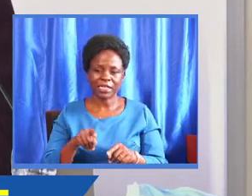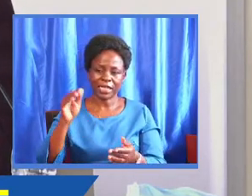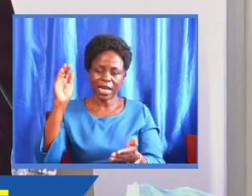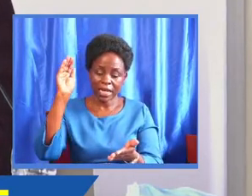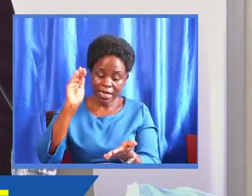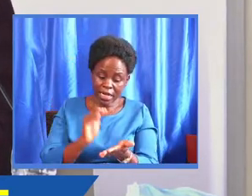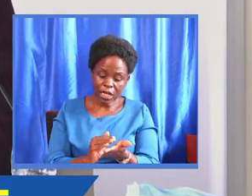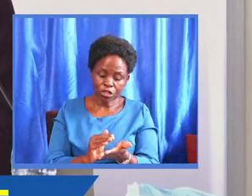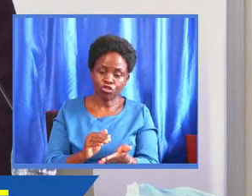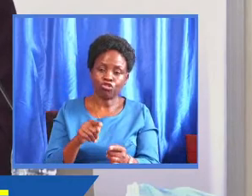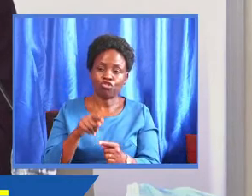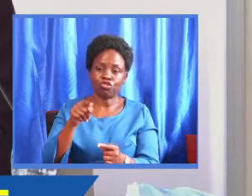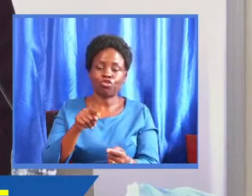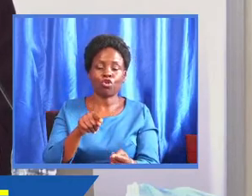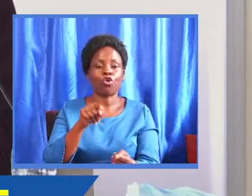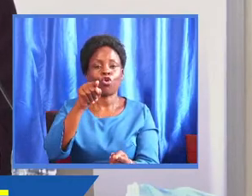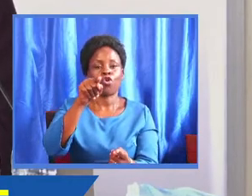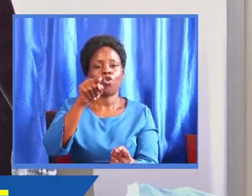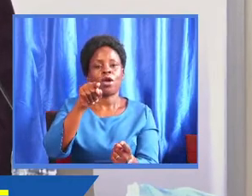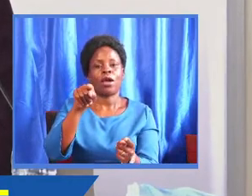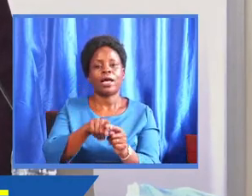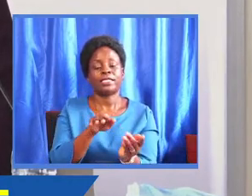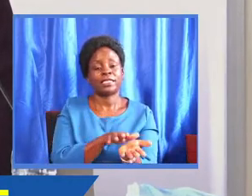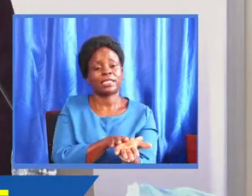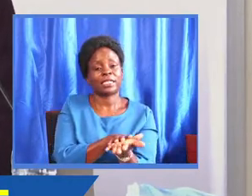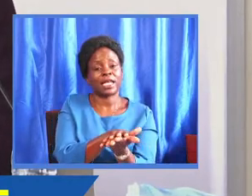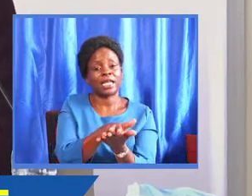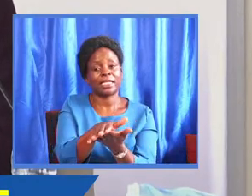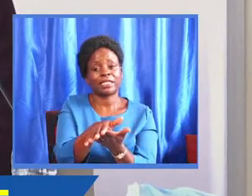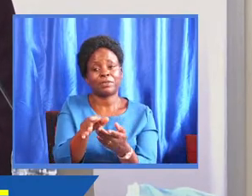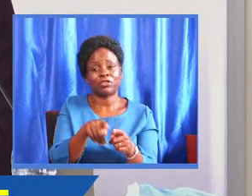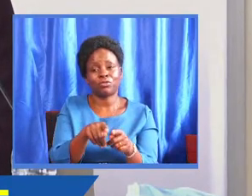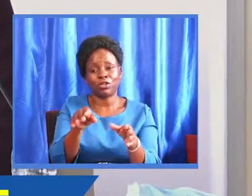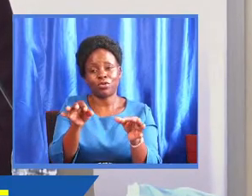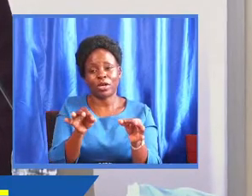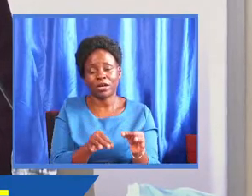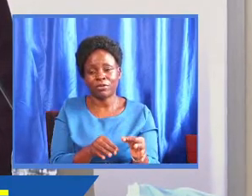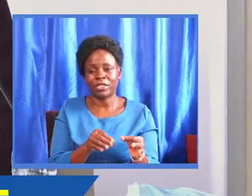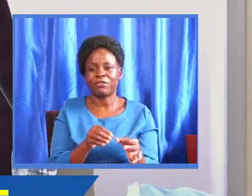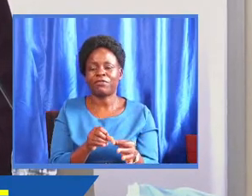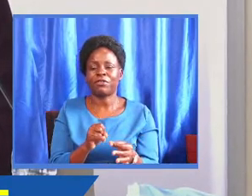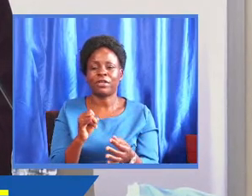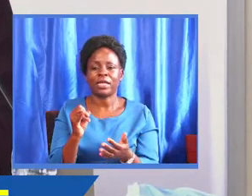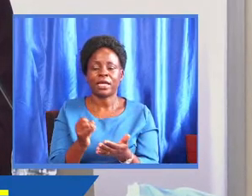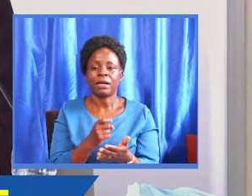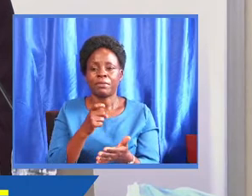your as an expense when you're accounting for your income tax at the end of the year.